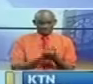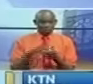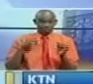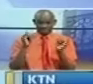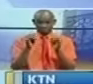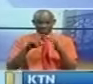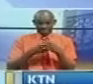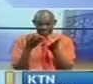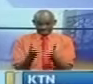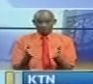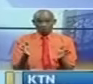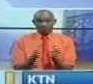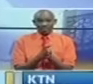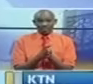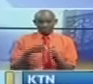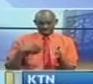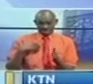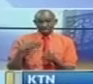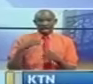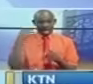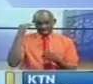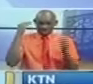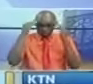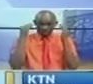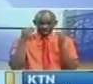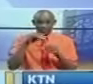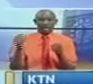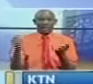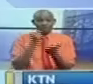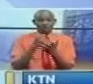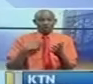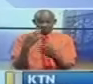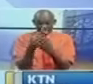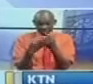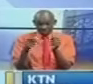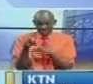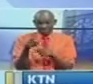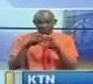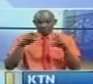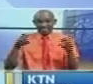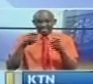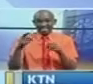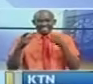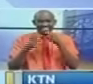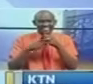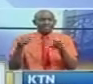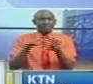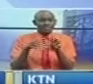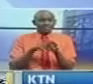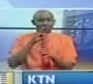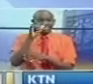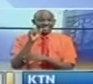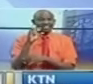bulletin started, and we start off at the High Courts. The row over the appointment of a tribunal to investigate six members of the